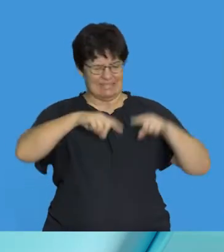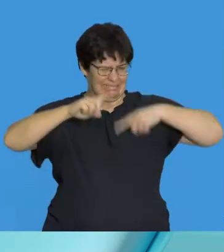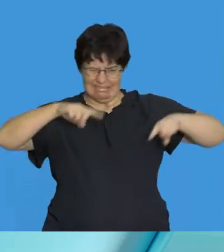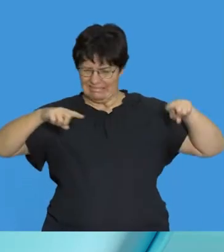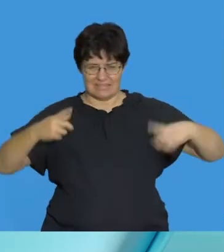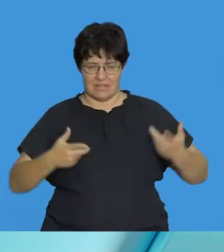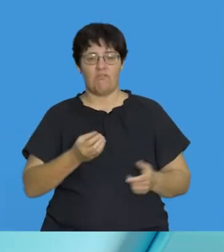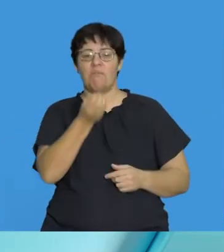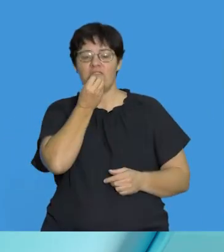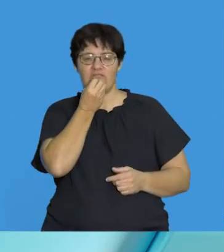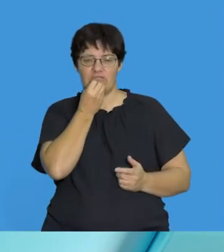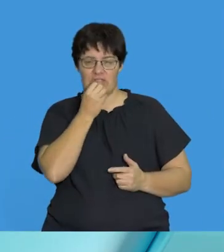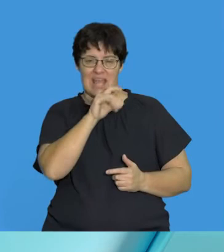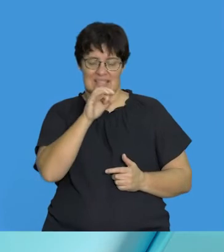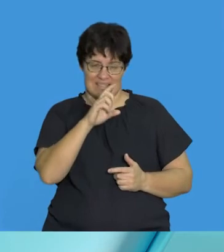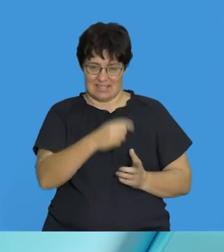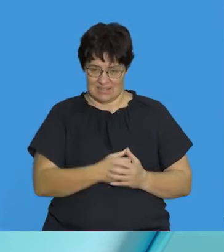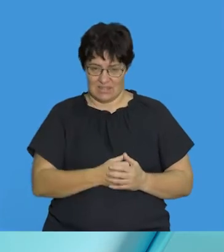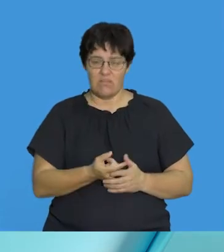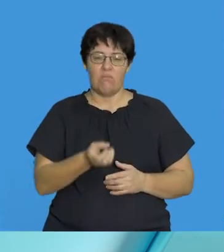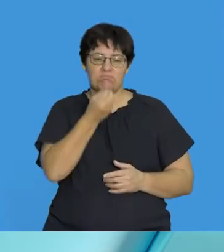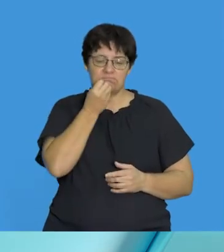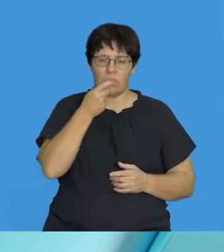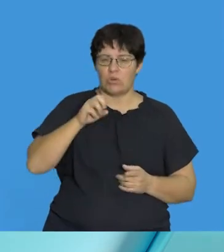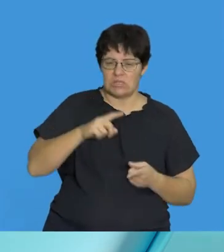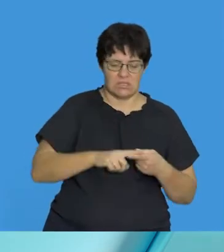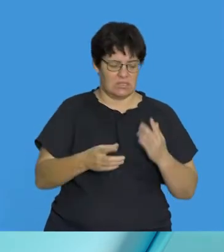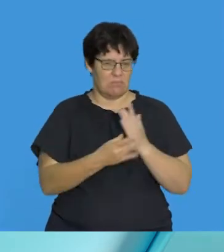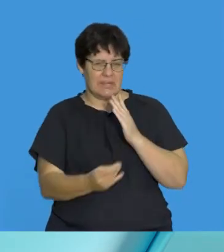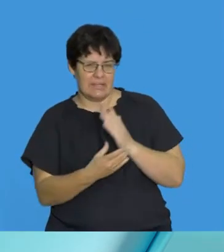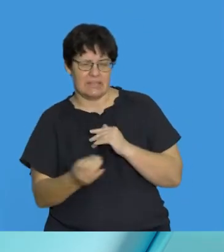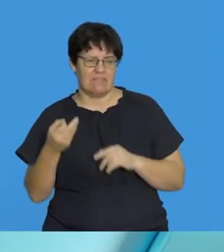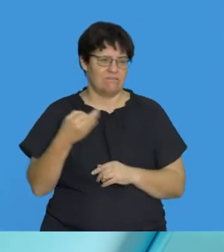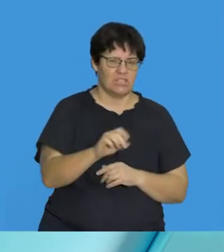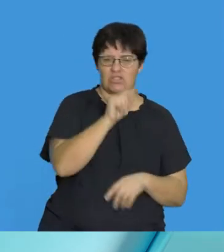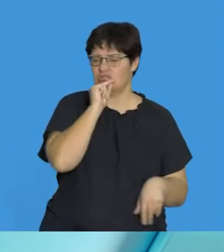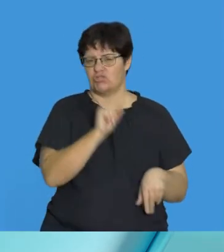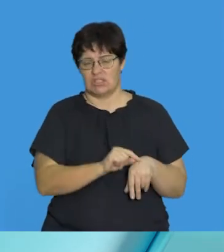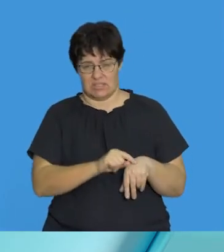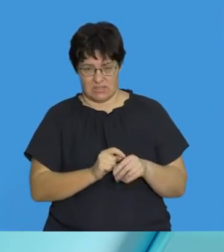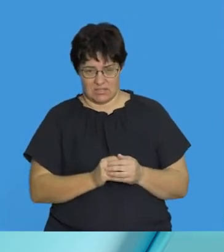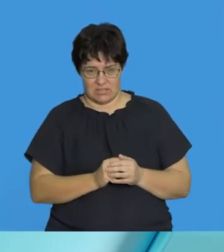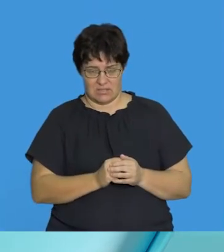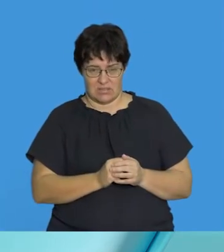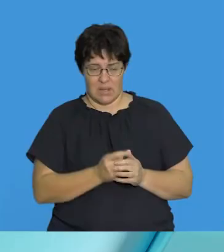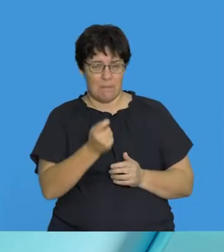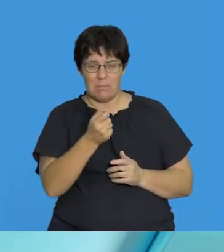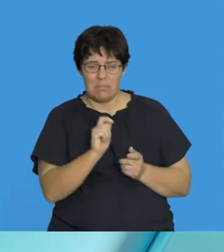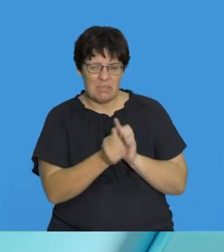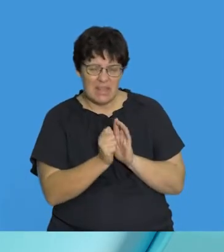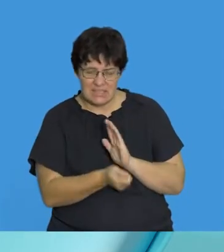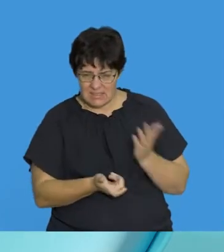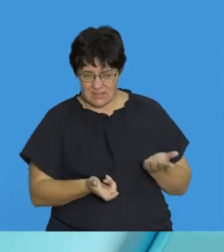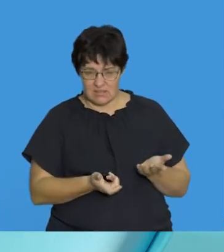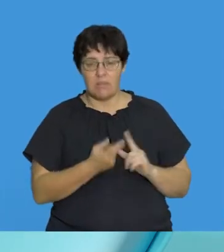come from your diet. So when you're consuming your proteins, your meat, your fish, your chicken, your beans, these